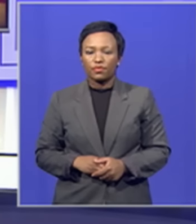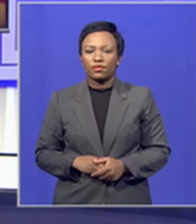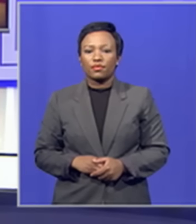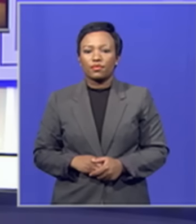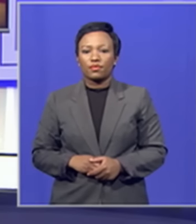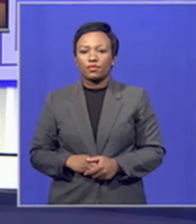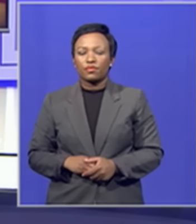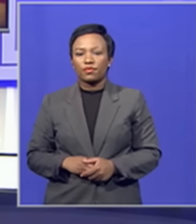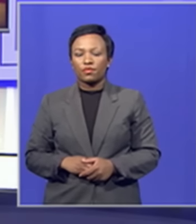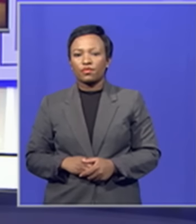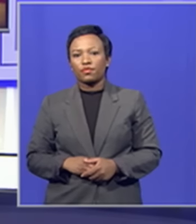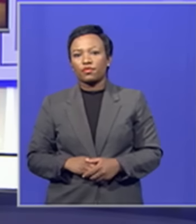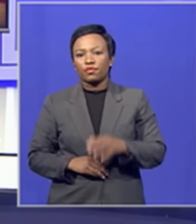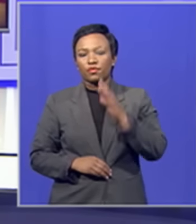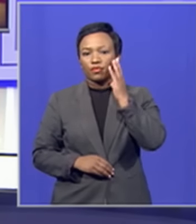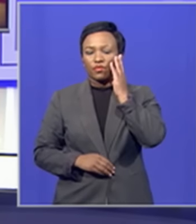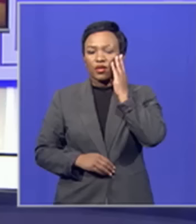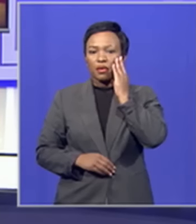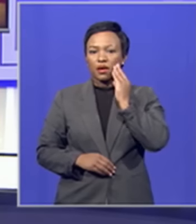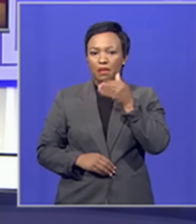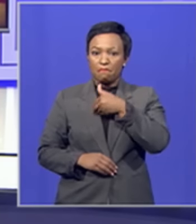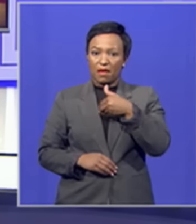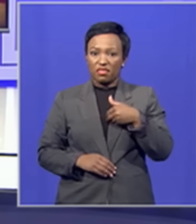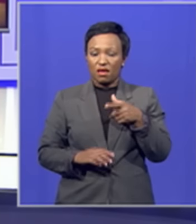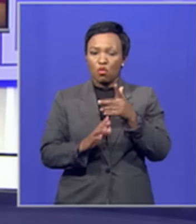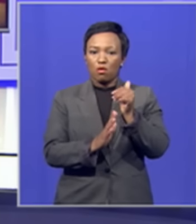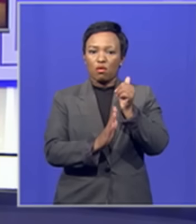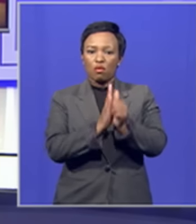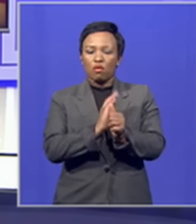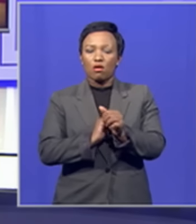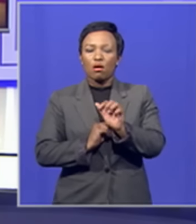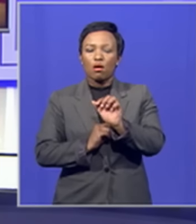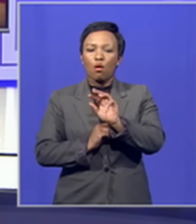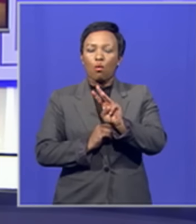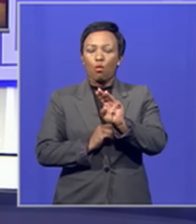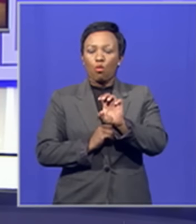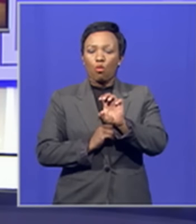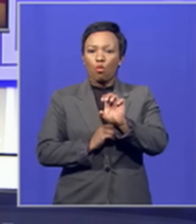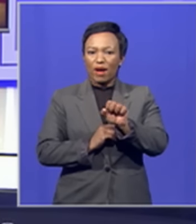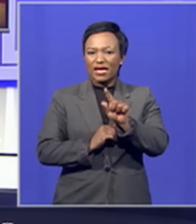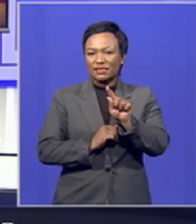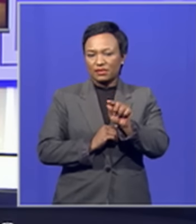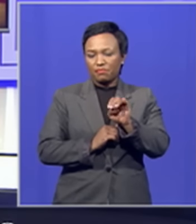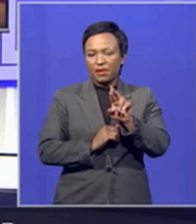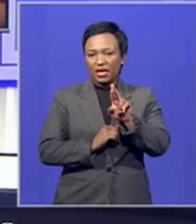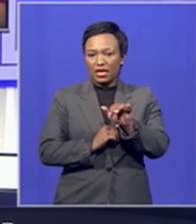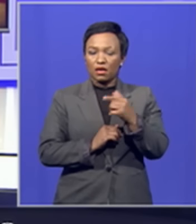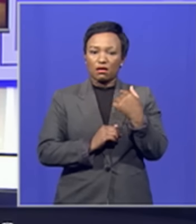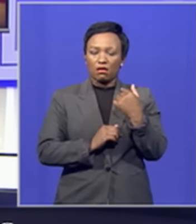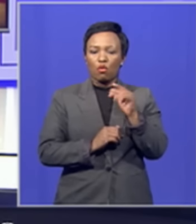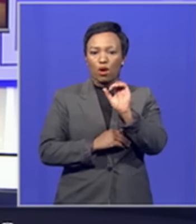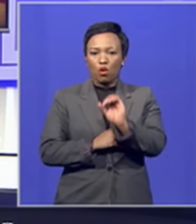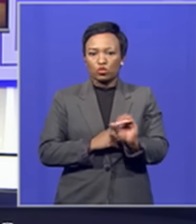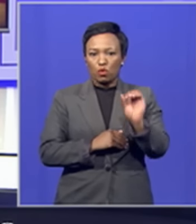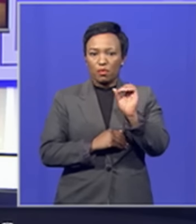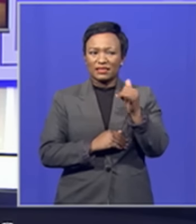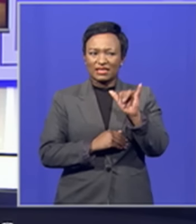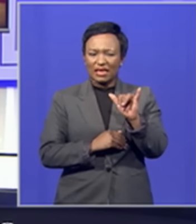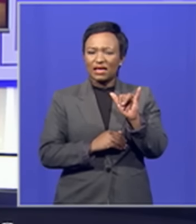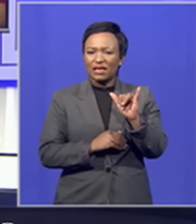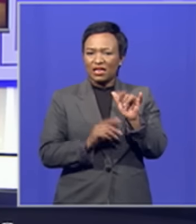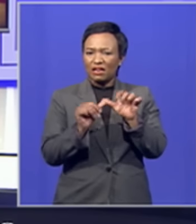Nkoko wa bangwe ba basha ba ba thuntsitsweng kwa Westbury ka diphalane o senotse gore ba ntse ba tshosediwa. Seno ke morago ga